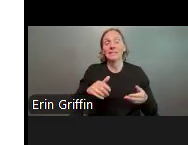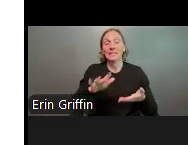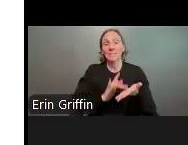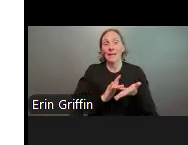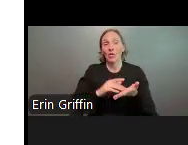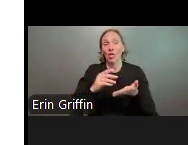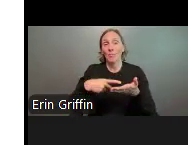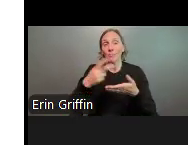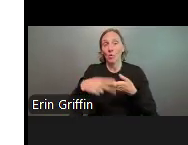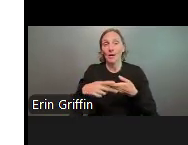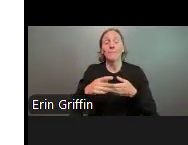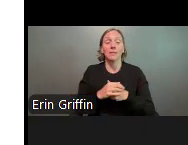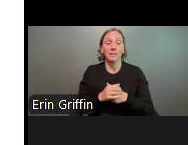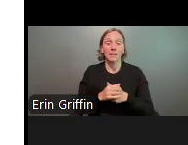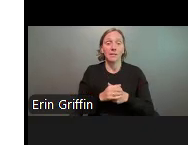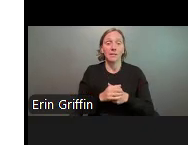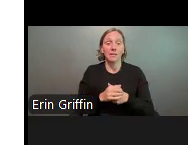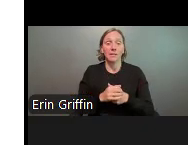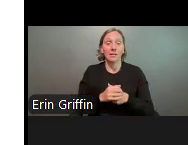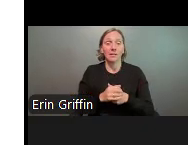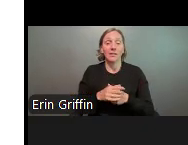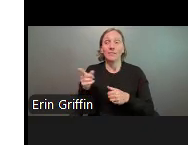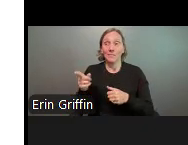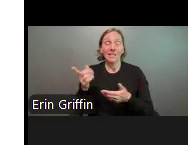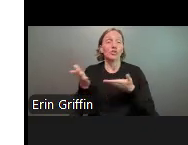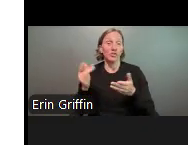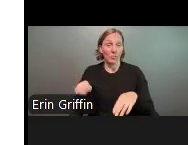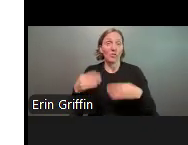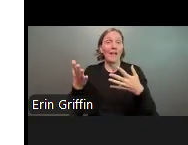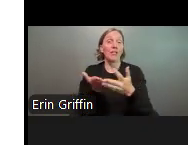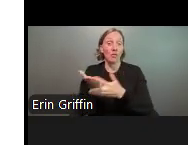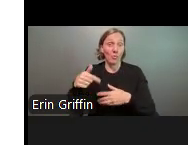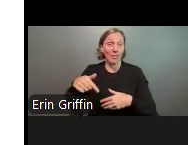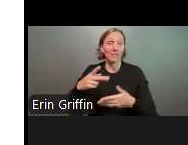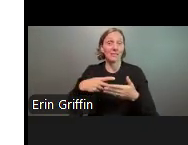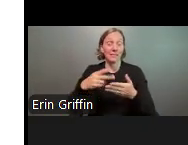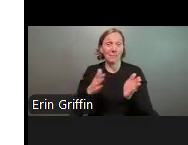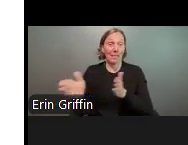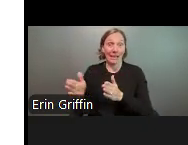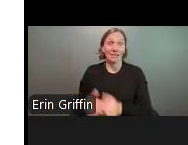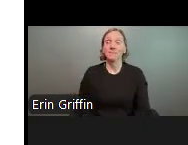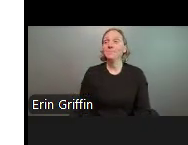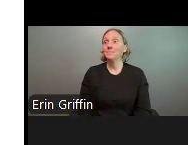do provide these services through the plan here. Next slide.